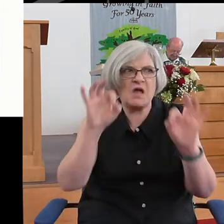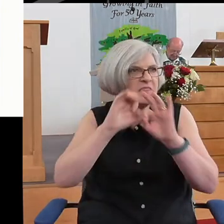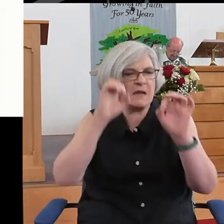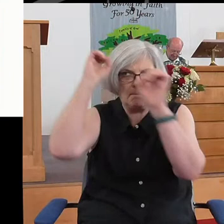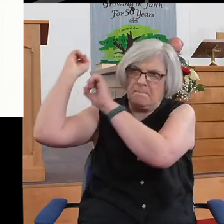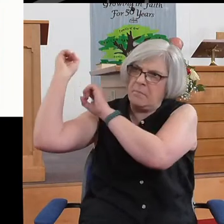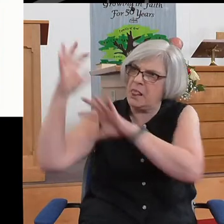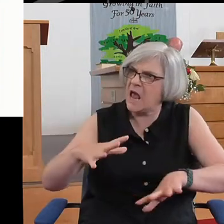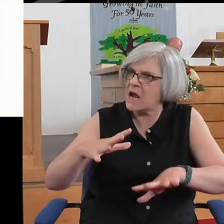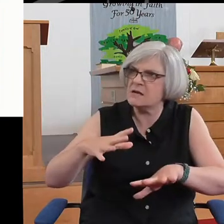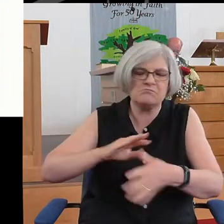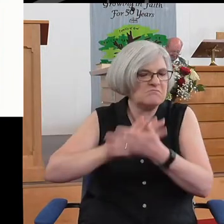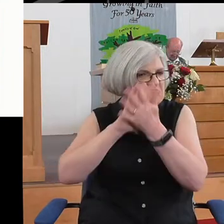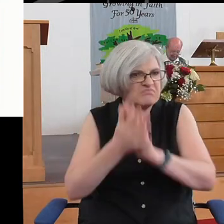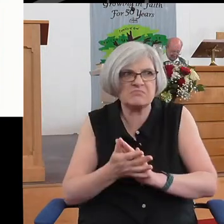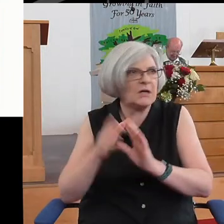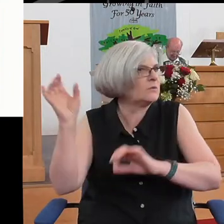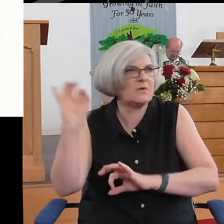strike Egypt."